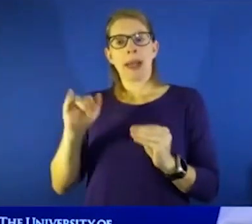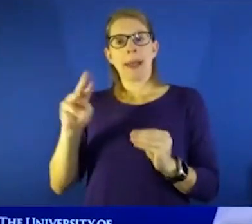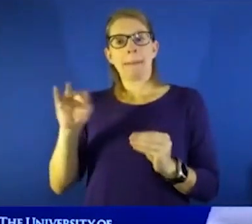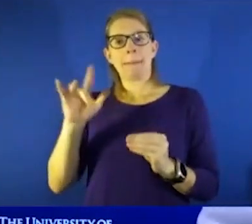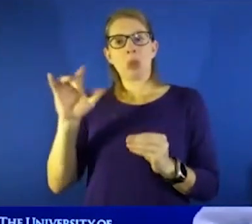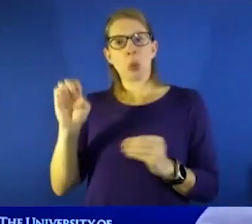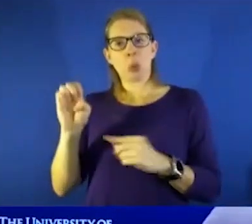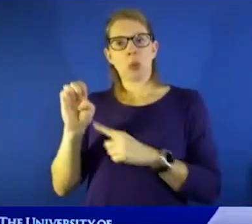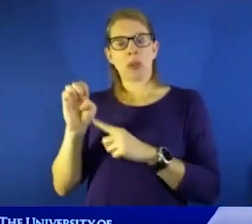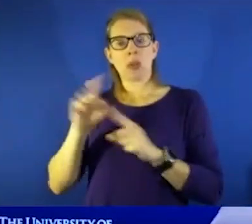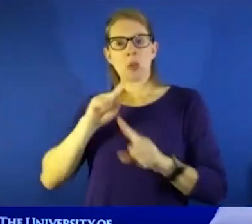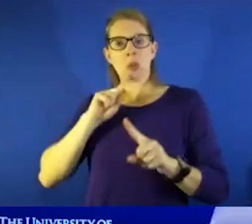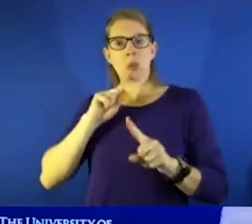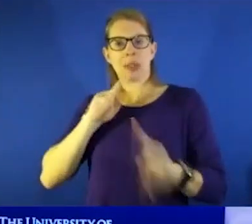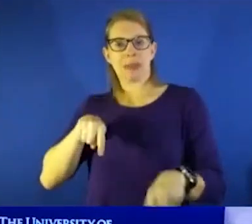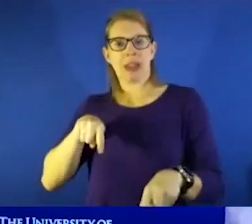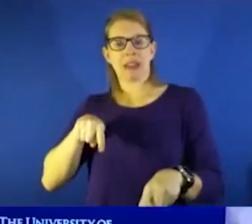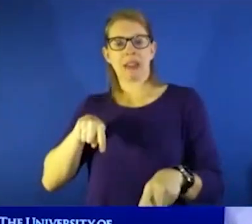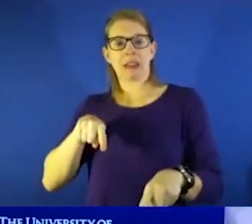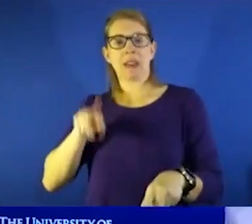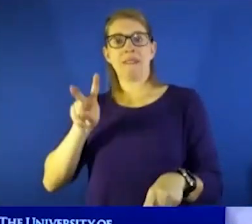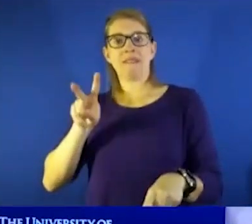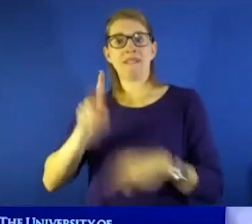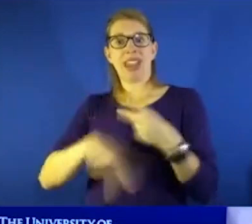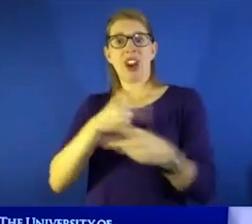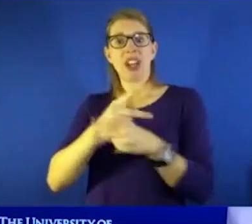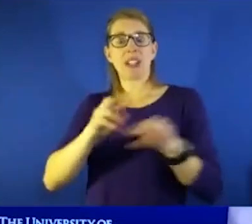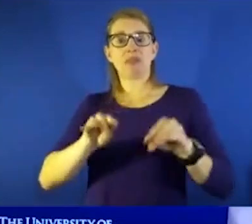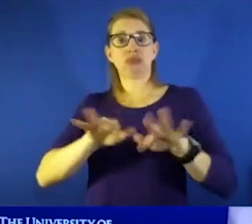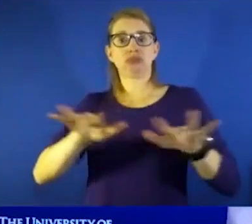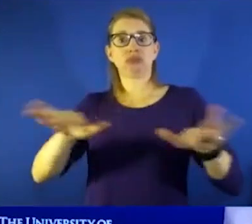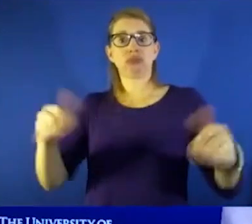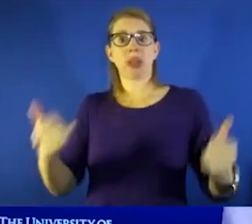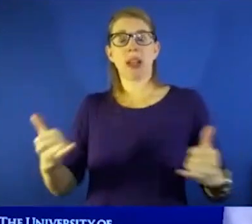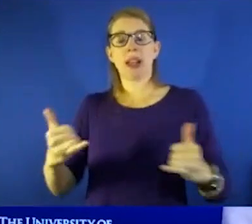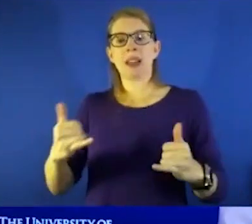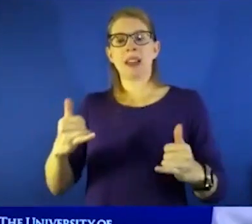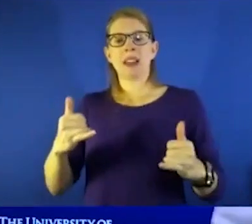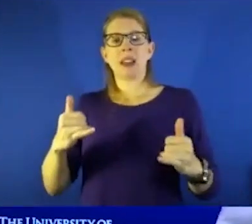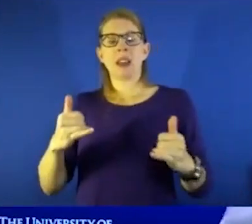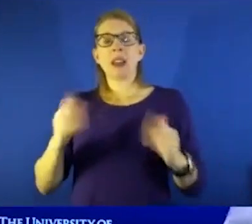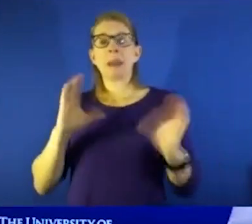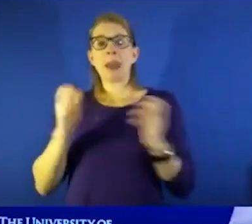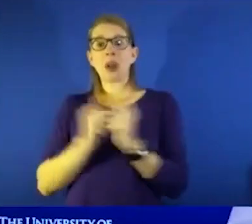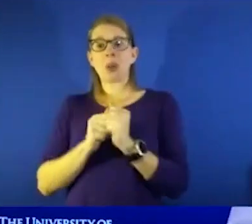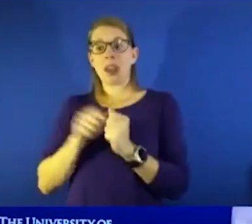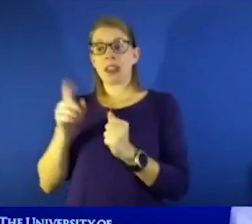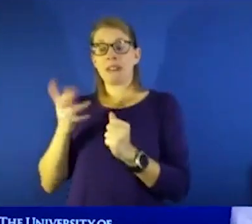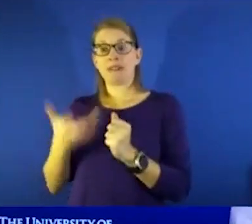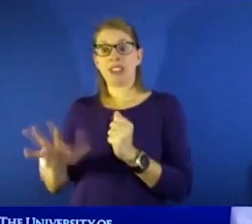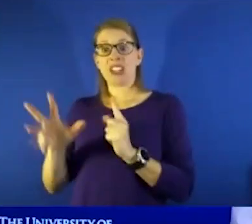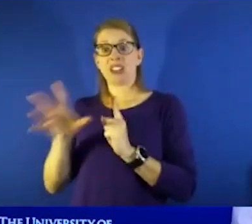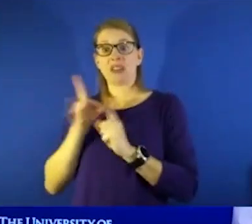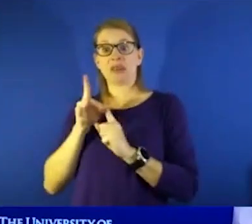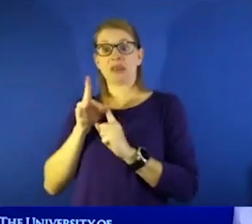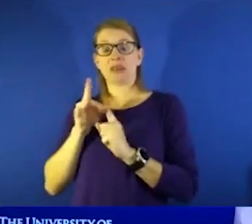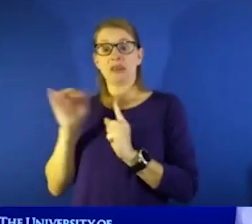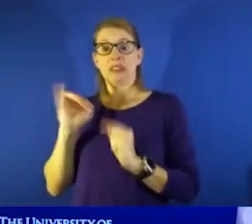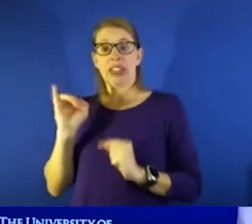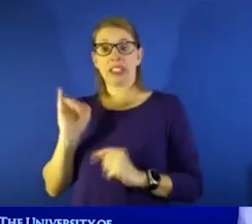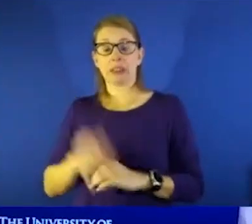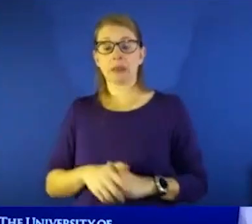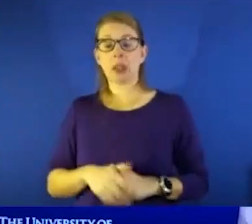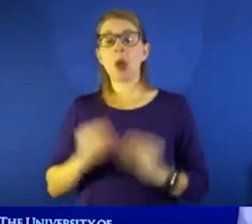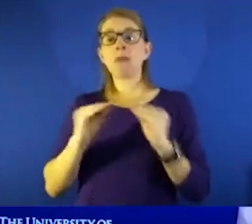variants that are circulating as compared to what they were infected with. We also have good evidence now from Morbidity and